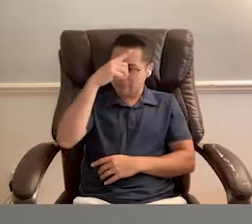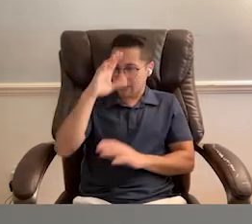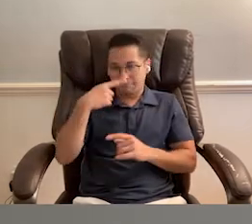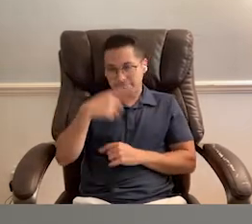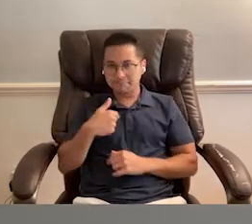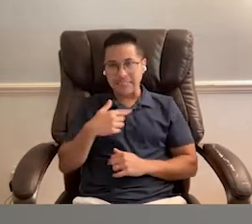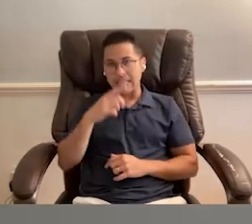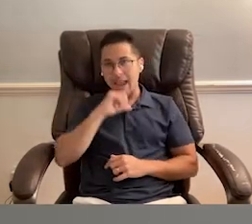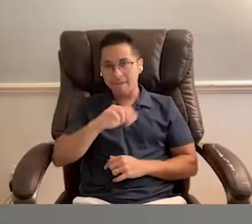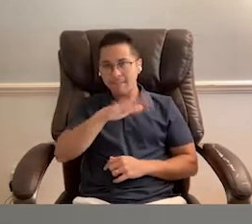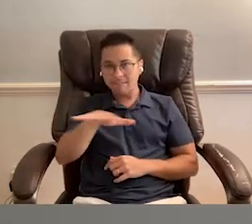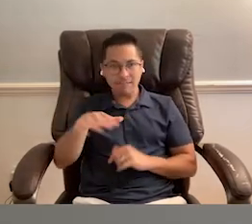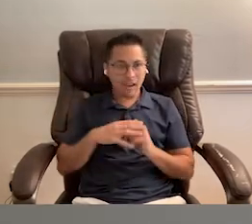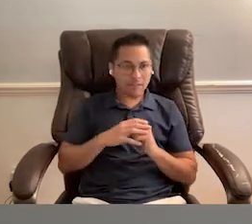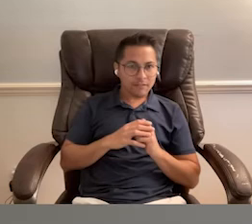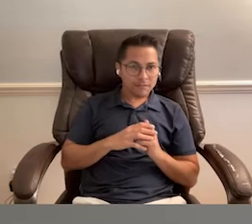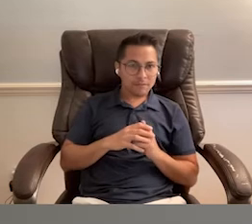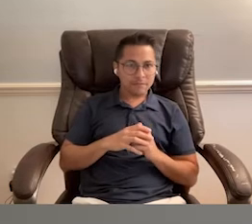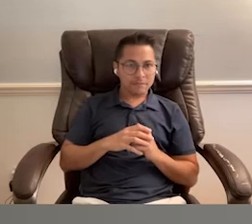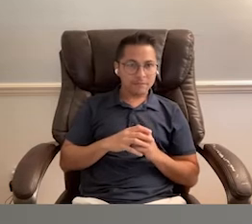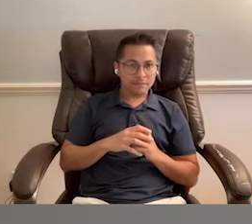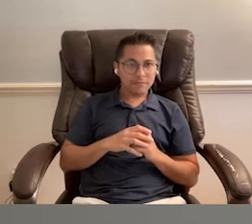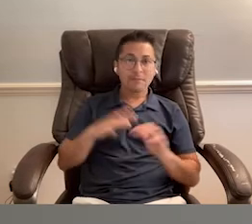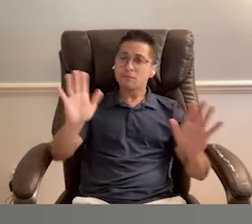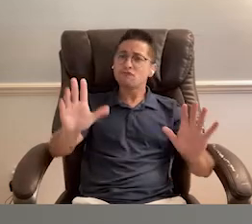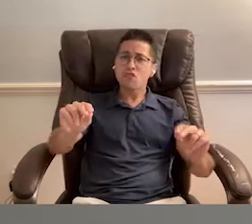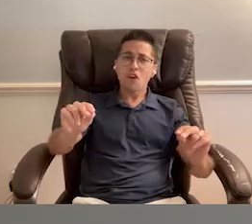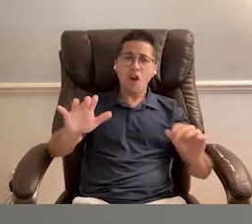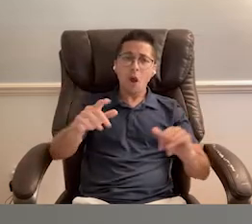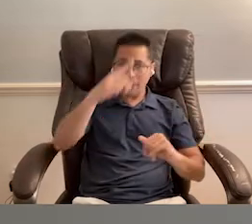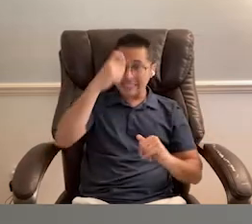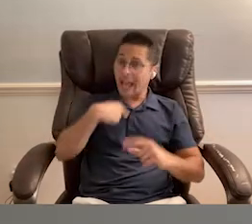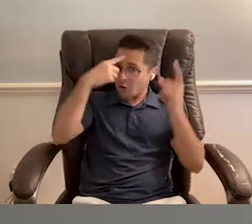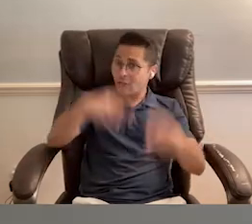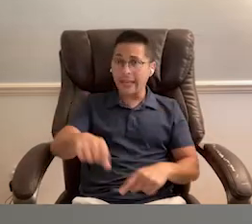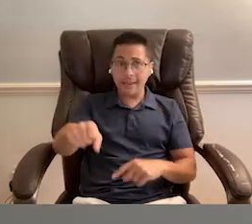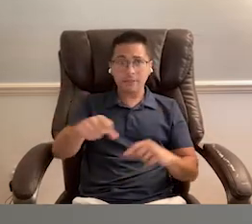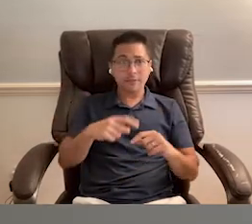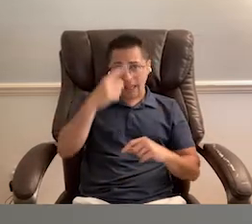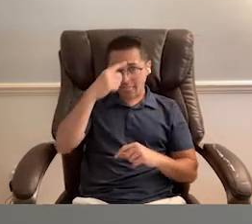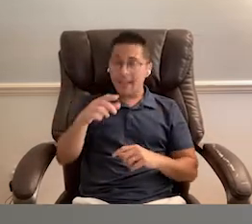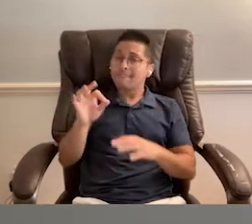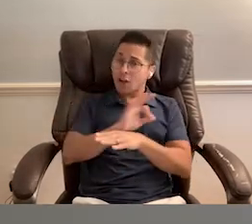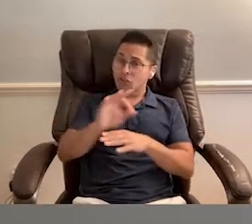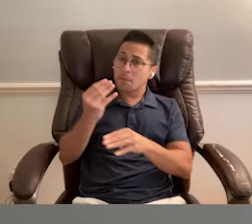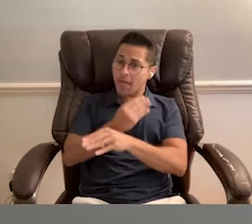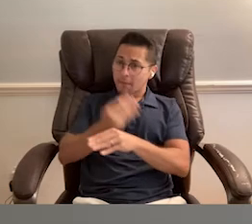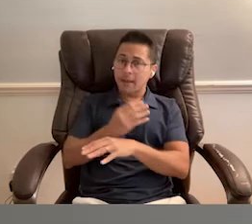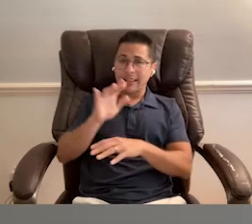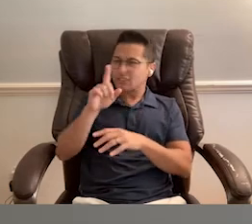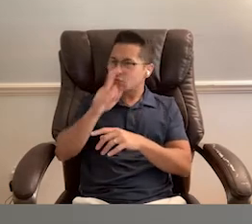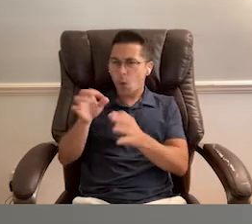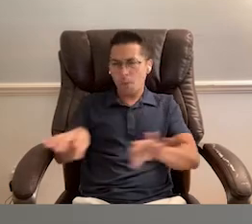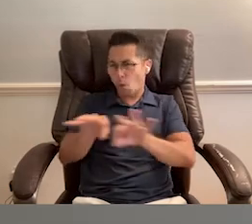55. So, but You guys are here for the PowerPoint, I apologize. no, because I agree. I think that functional mathematics is so